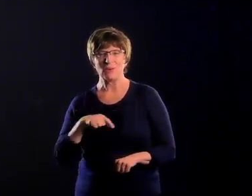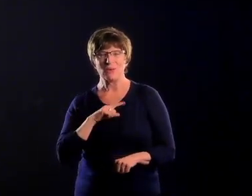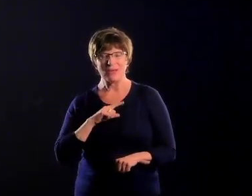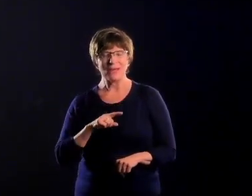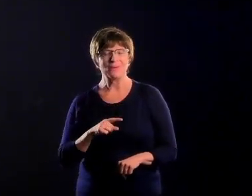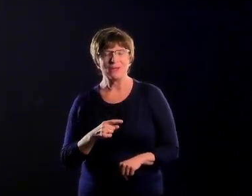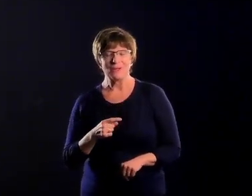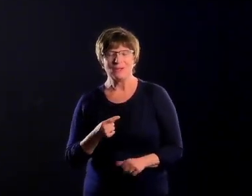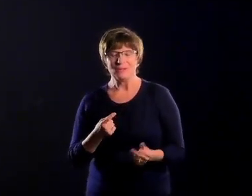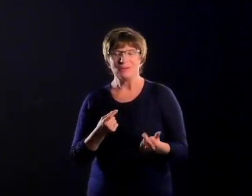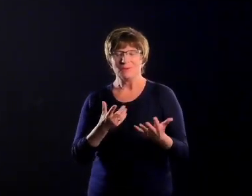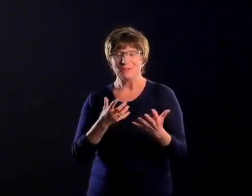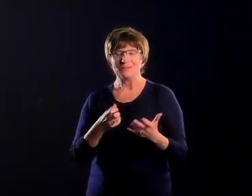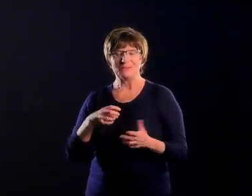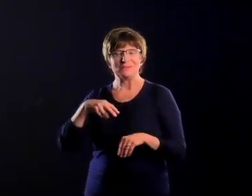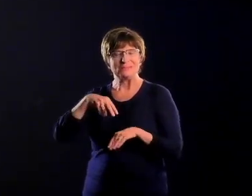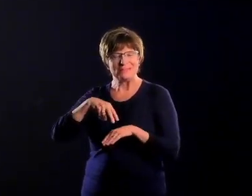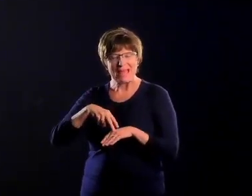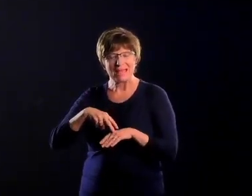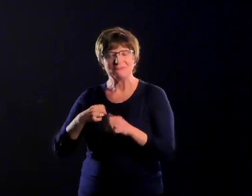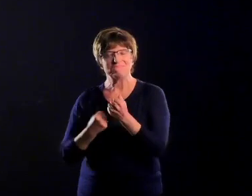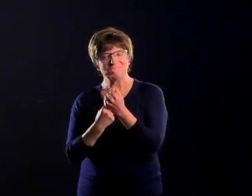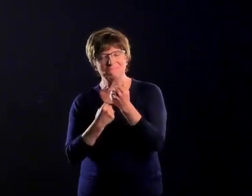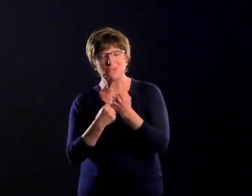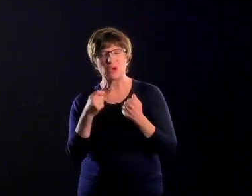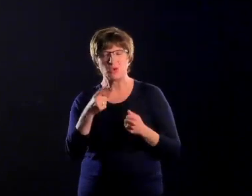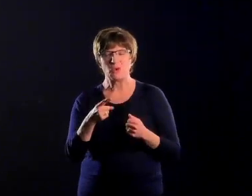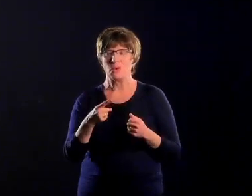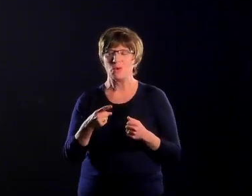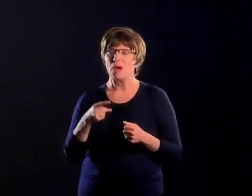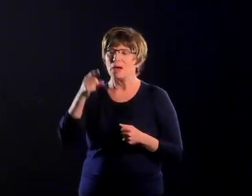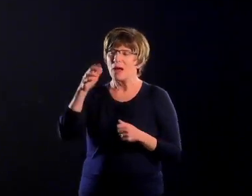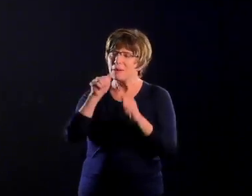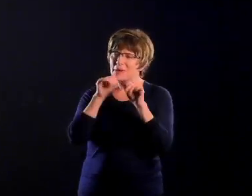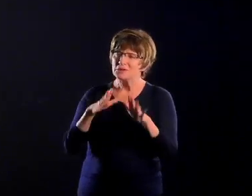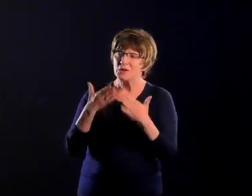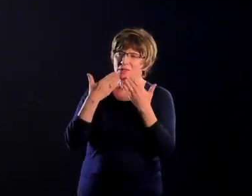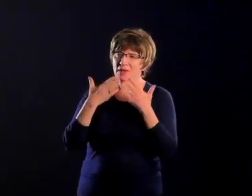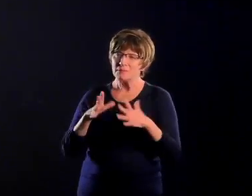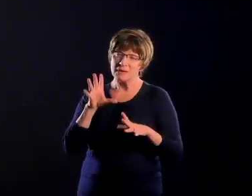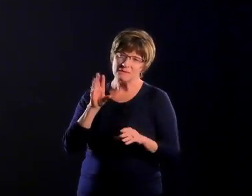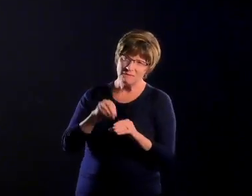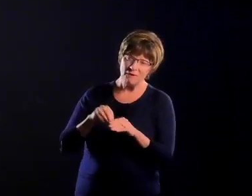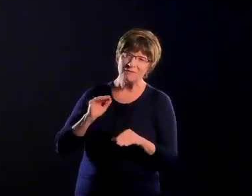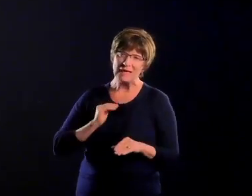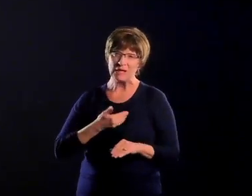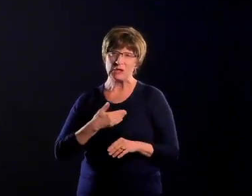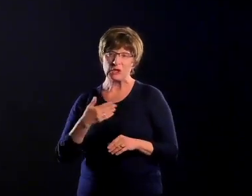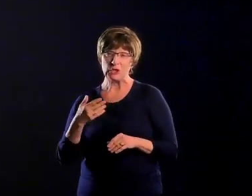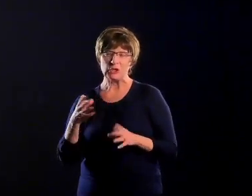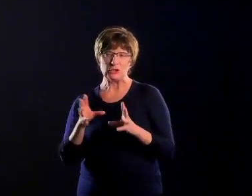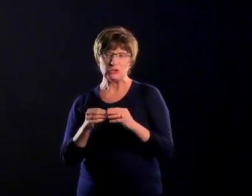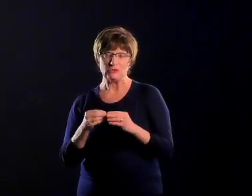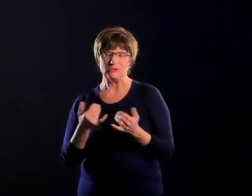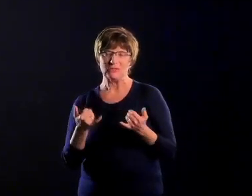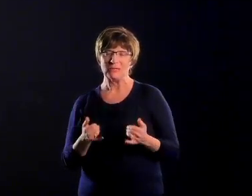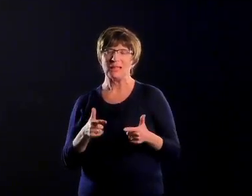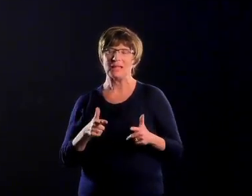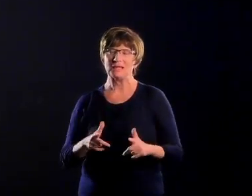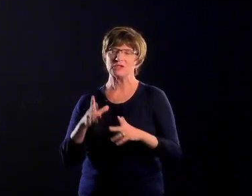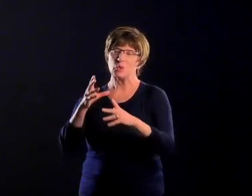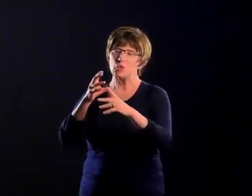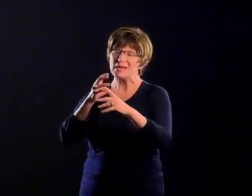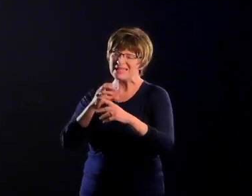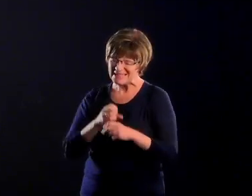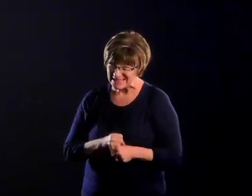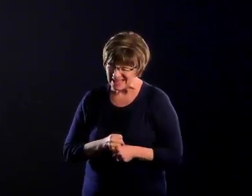that way. God bless you. Thank you for being a part of our service today. May we receive God's word. May we know